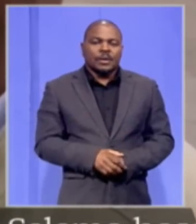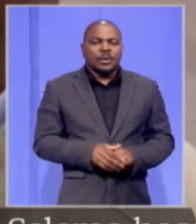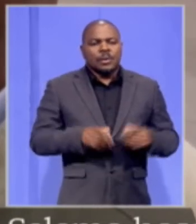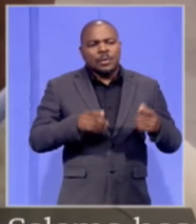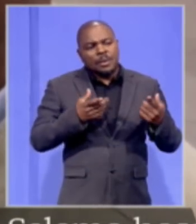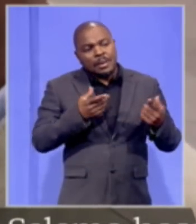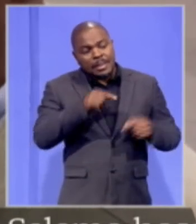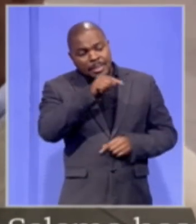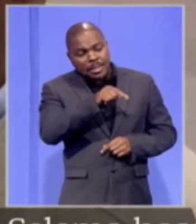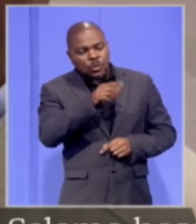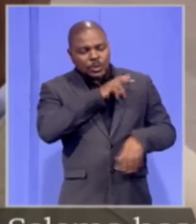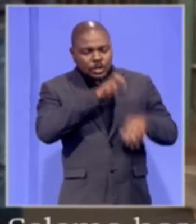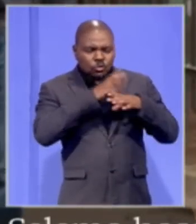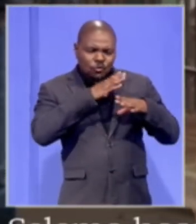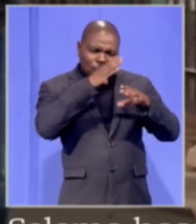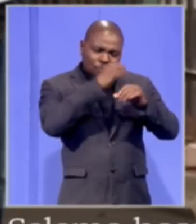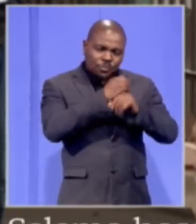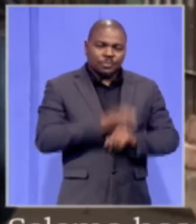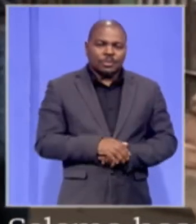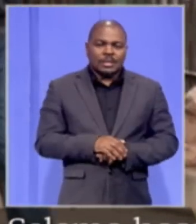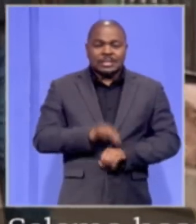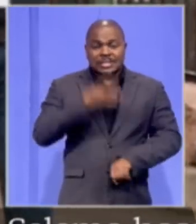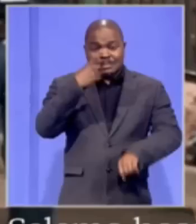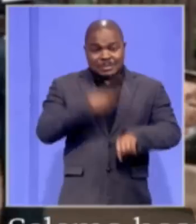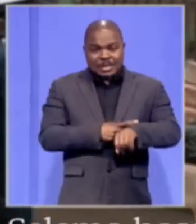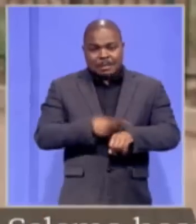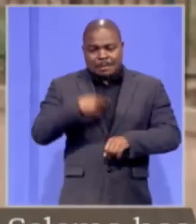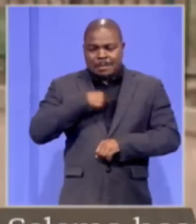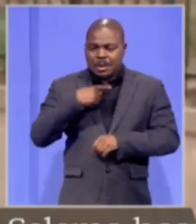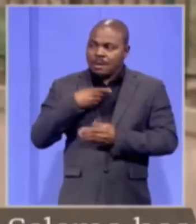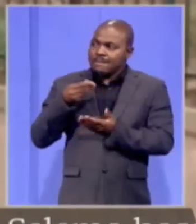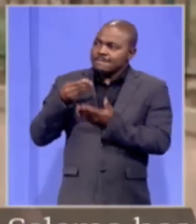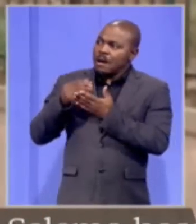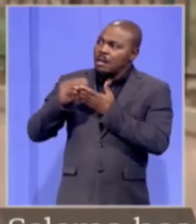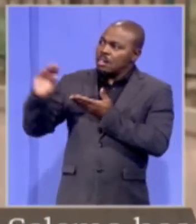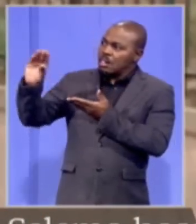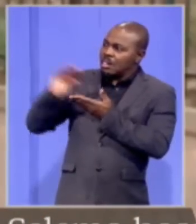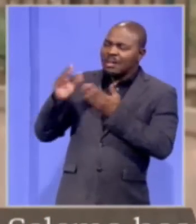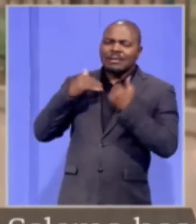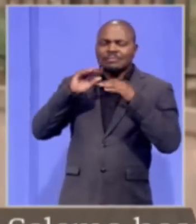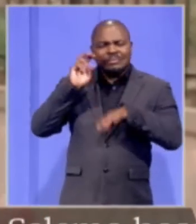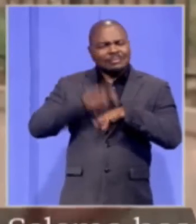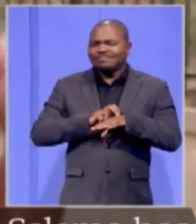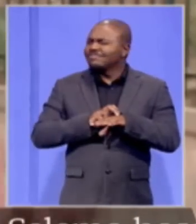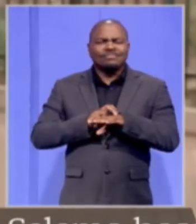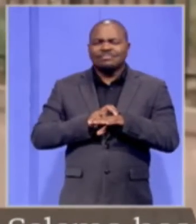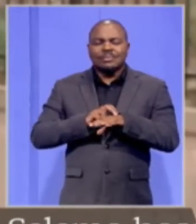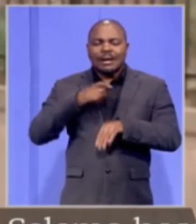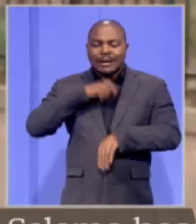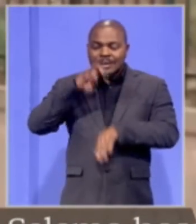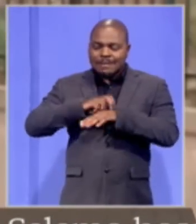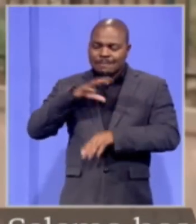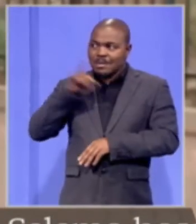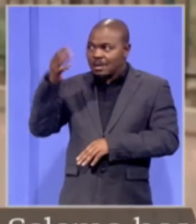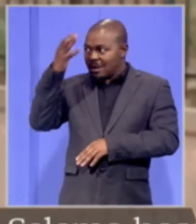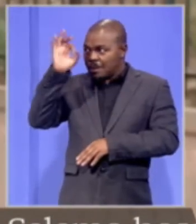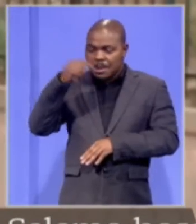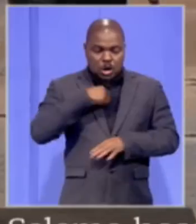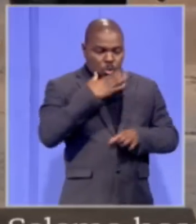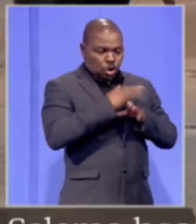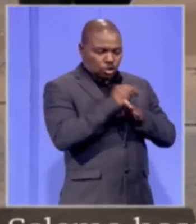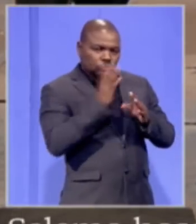be looked into. Sometime I might not need funding. Sometimes I just need the government involvement in what I'm